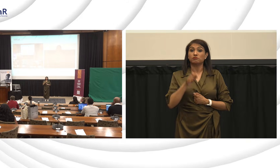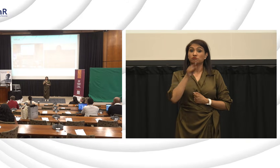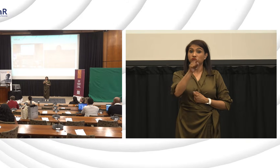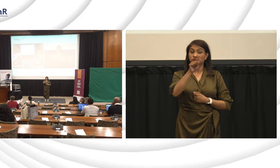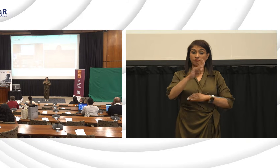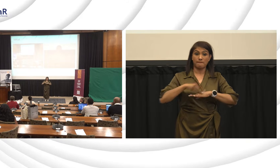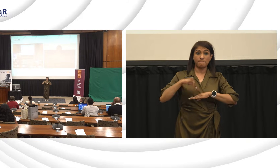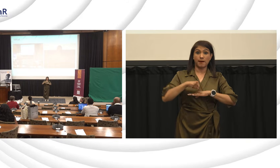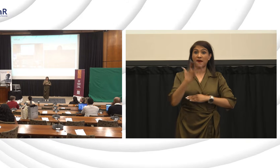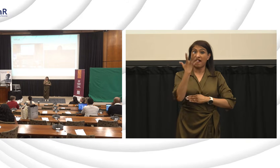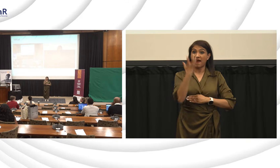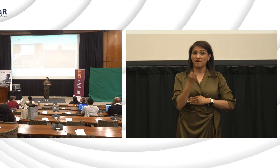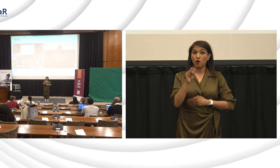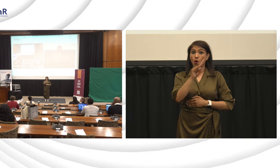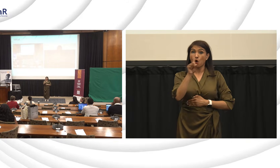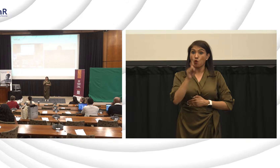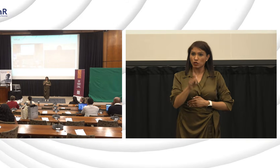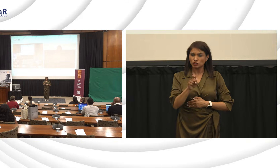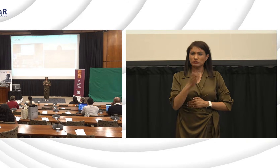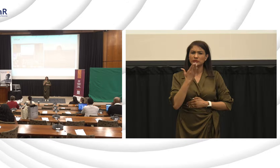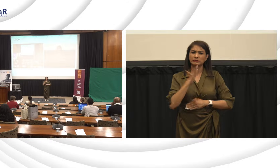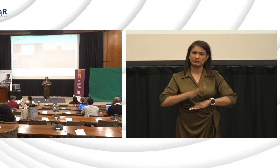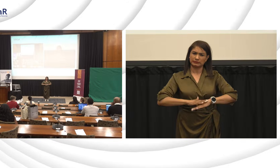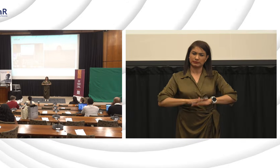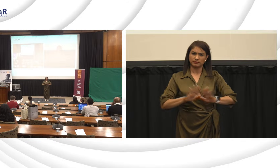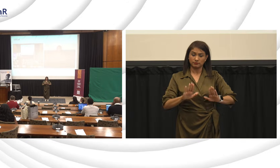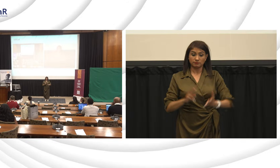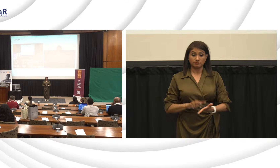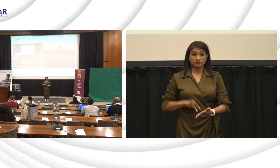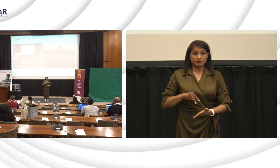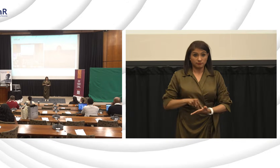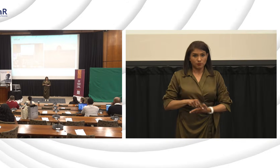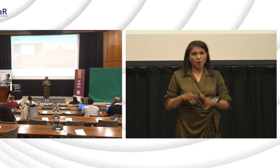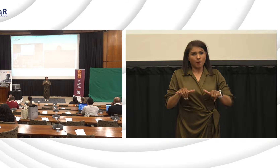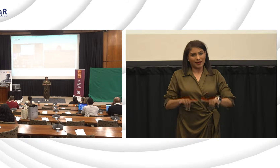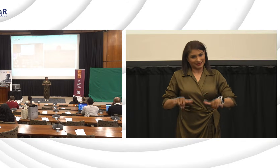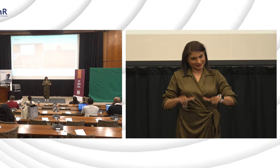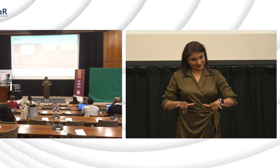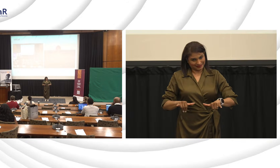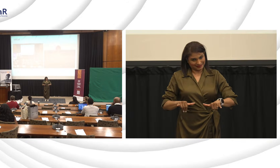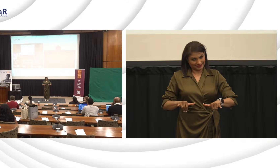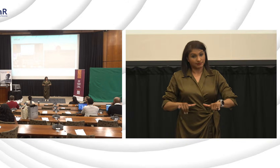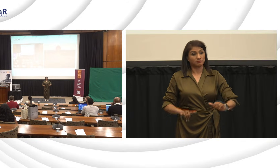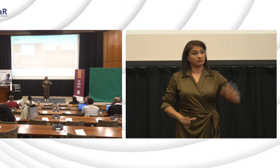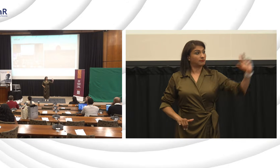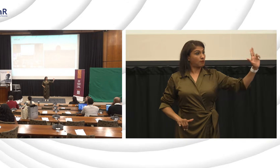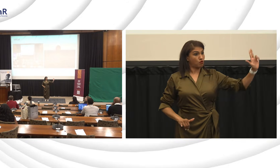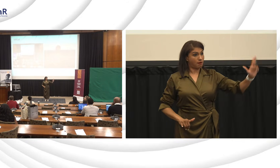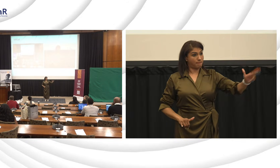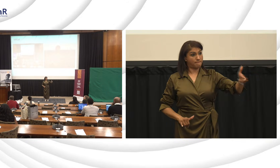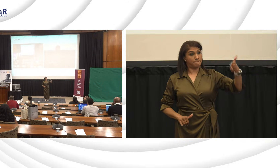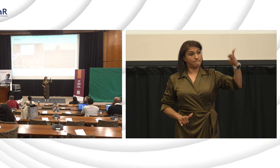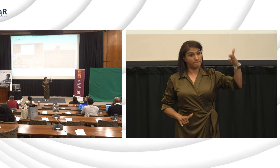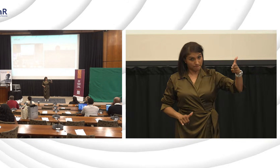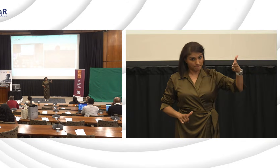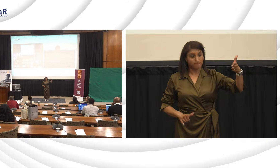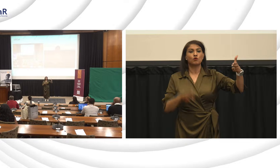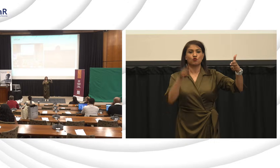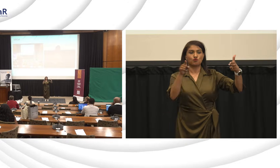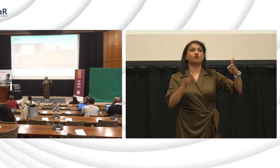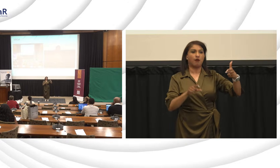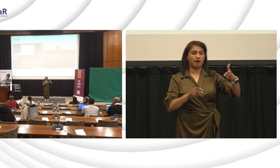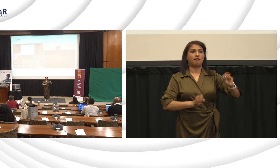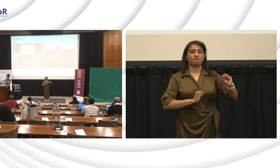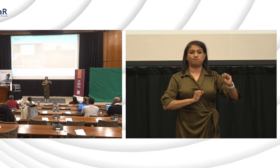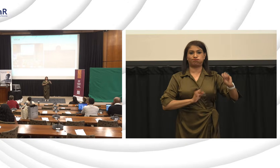cameras in place, so we don't want anyone interfering with the cameras that are set up. And then when it's time for questions, please wait.